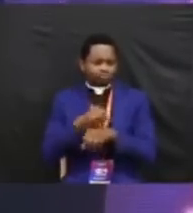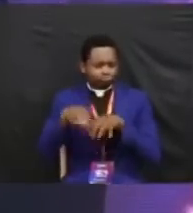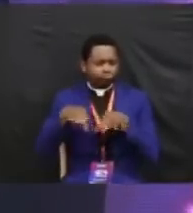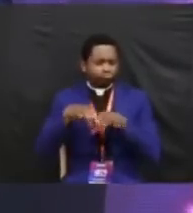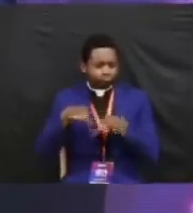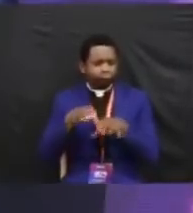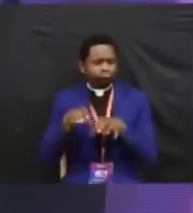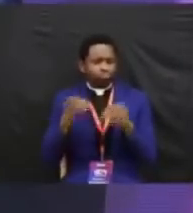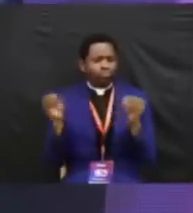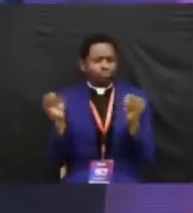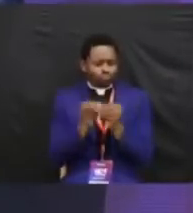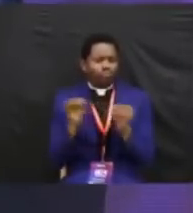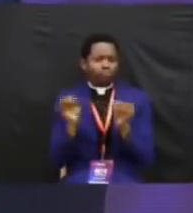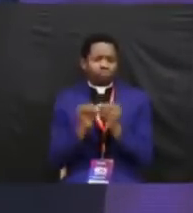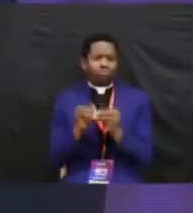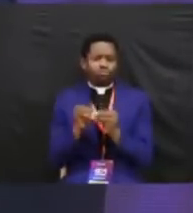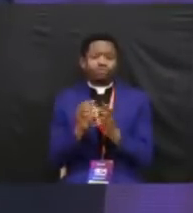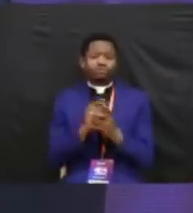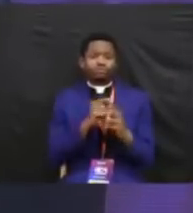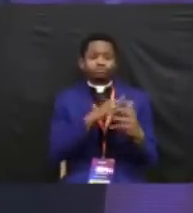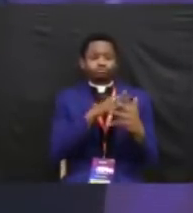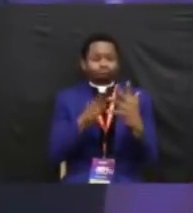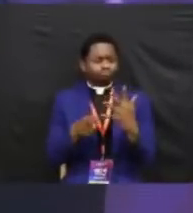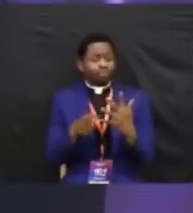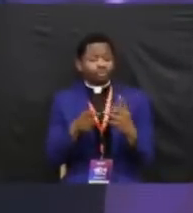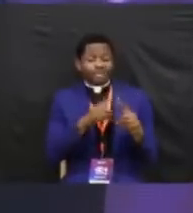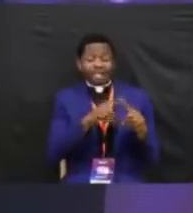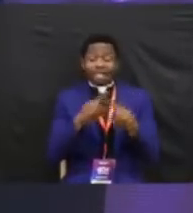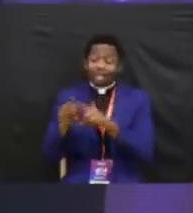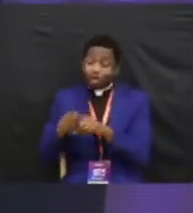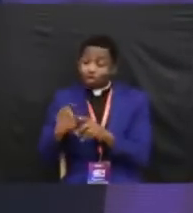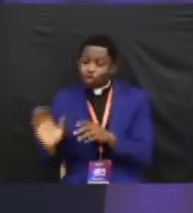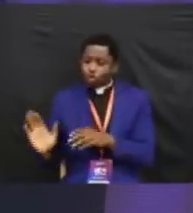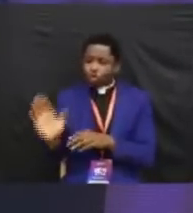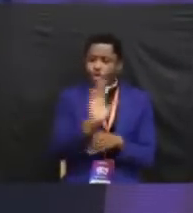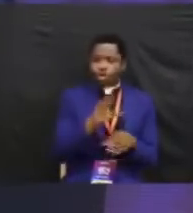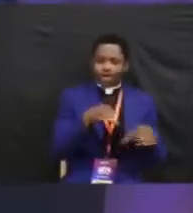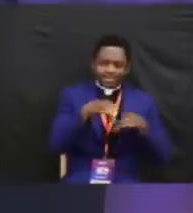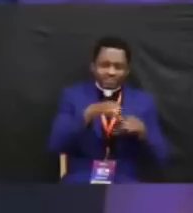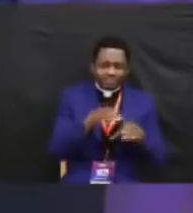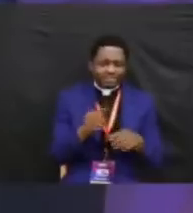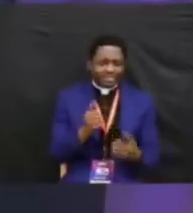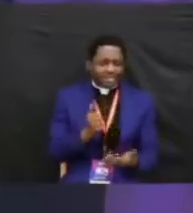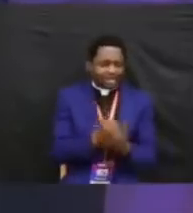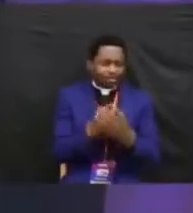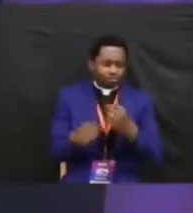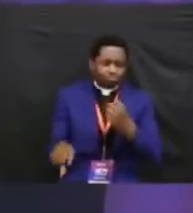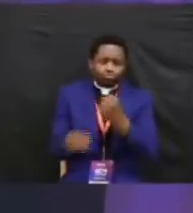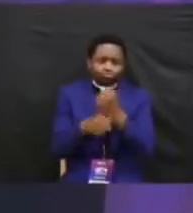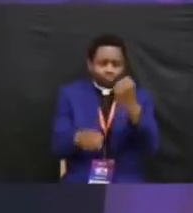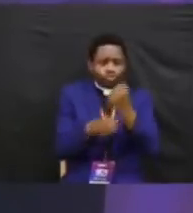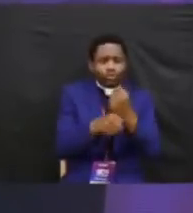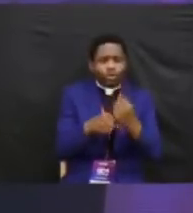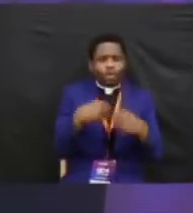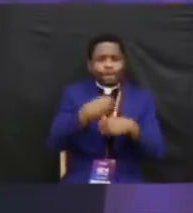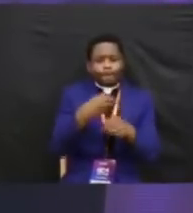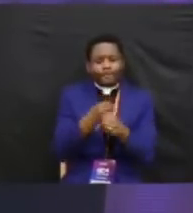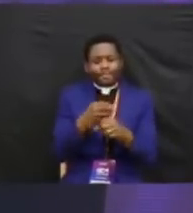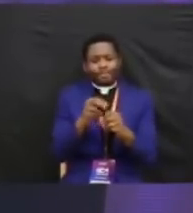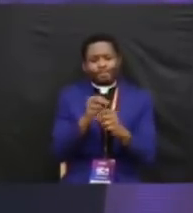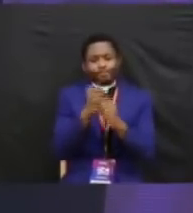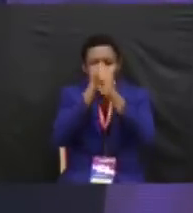respective mandates. Their activities continue to contribute immensely to the vision 2023